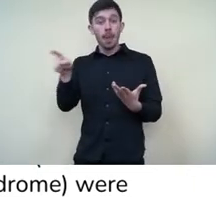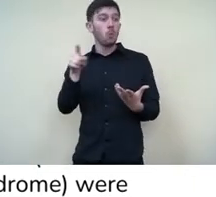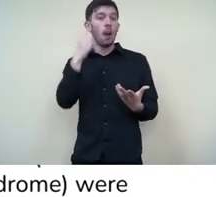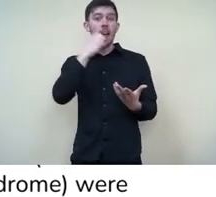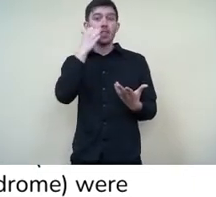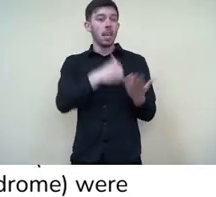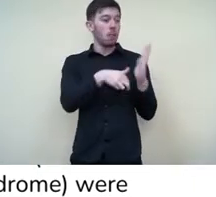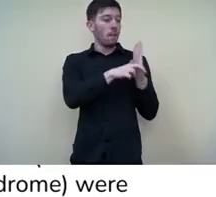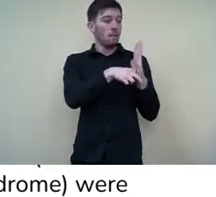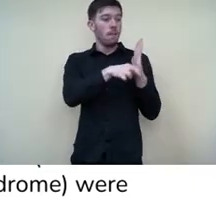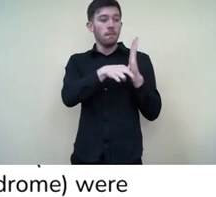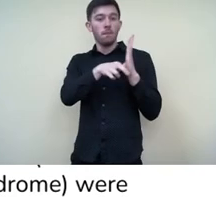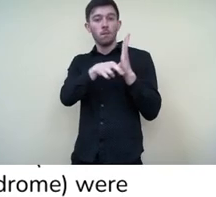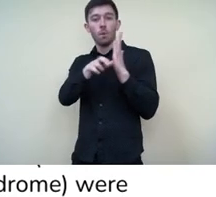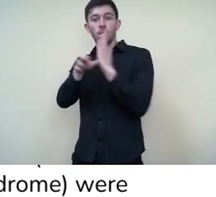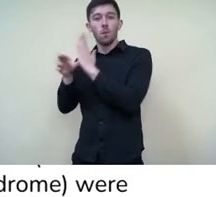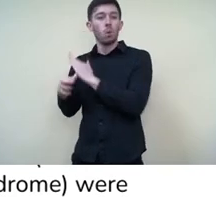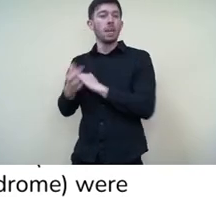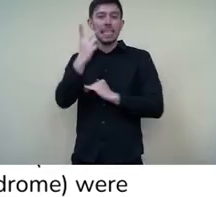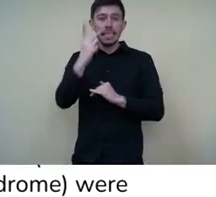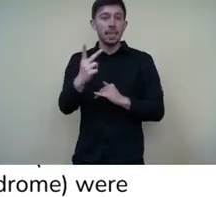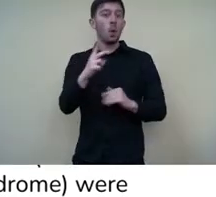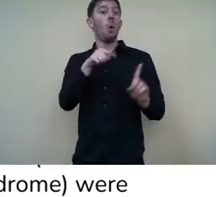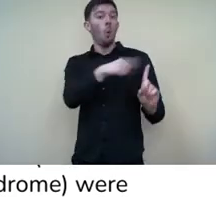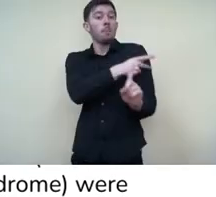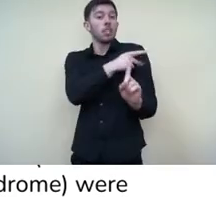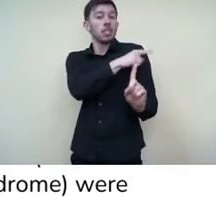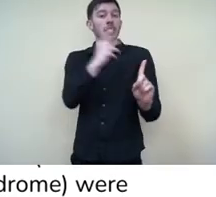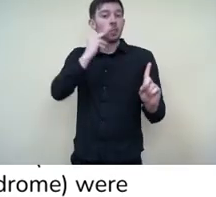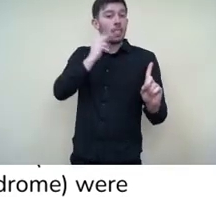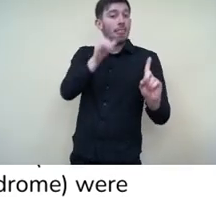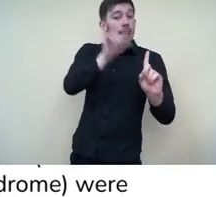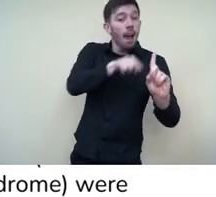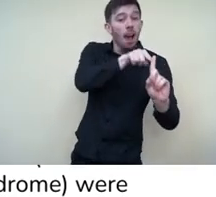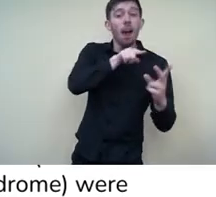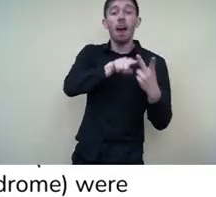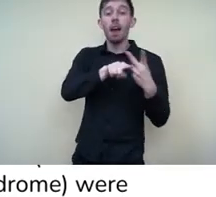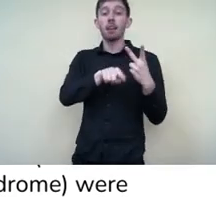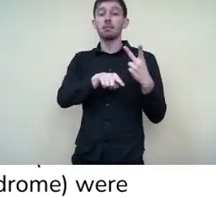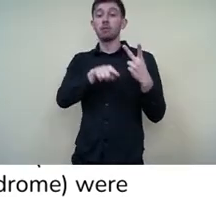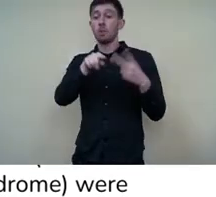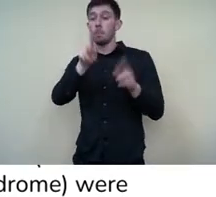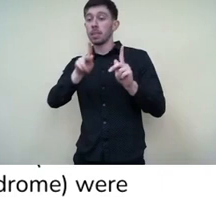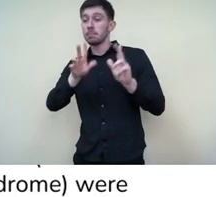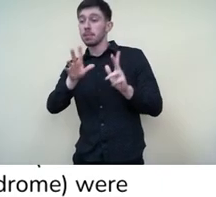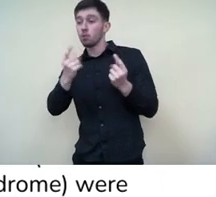daily basis. And so they could kind of see, oh, this is what the patients were going through, or the trial participants. And so because of that, it